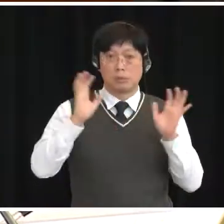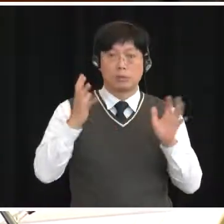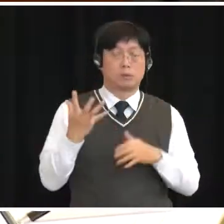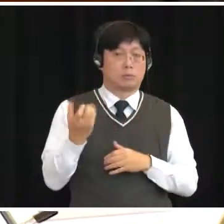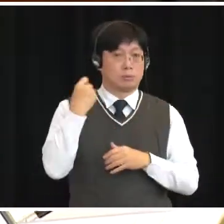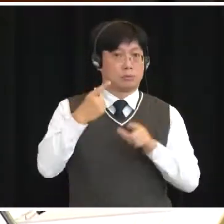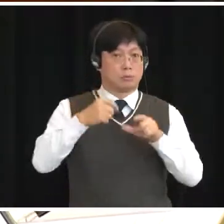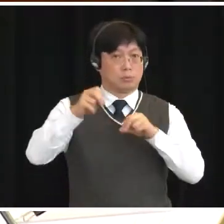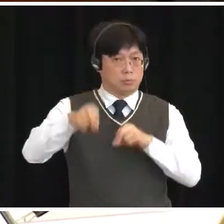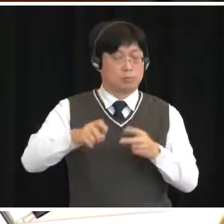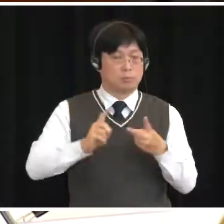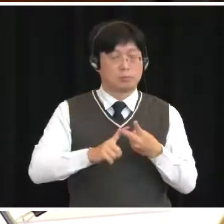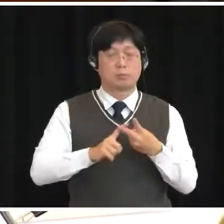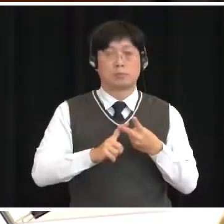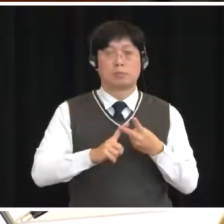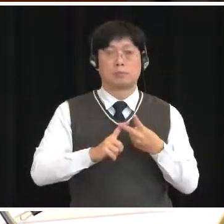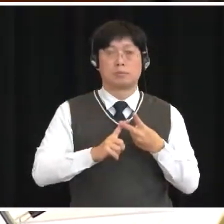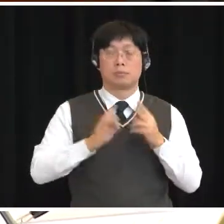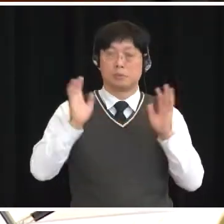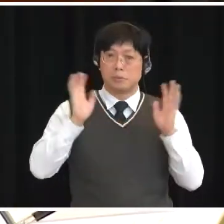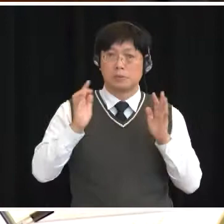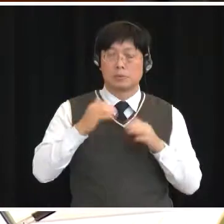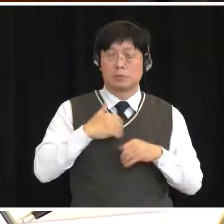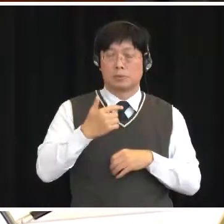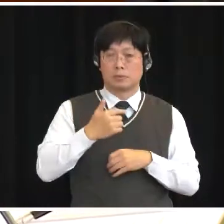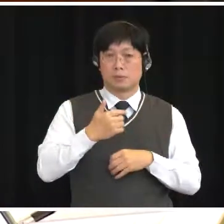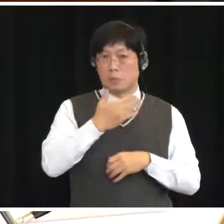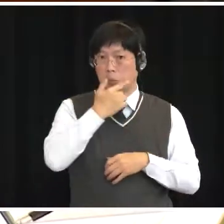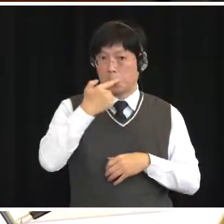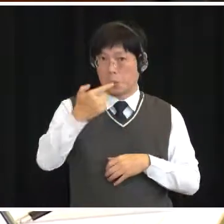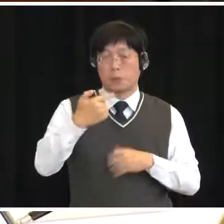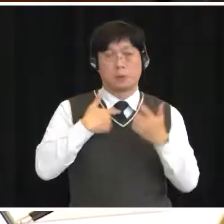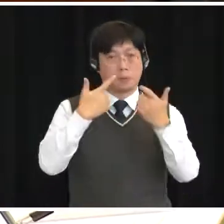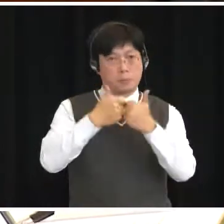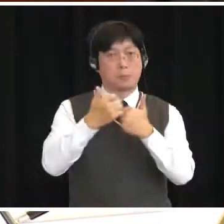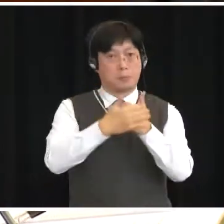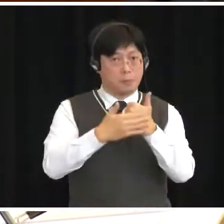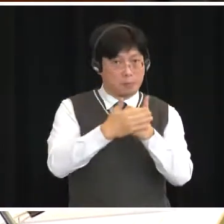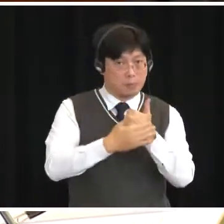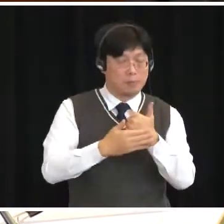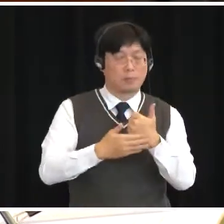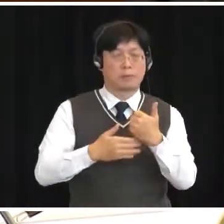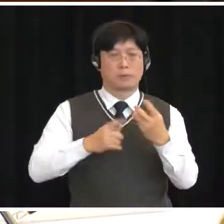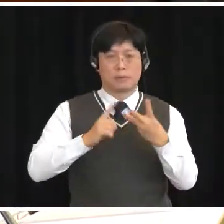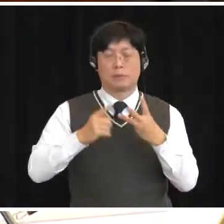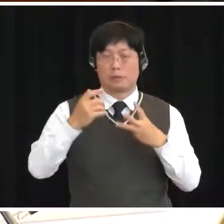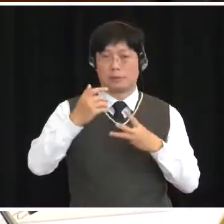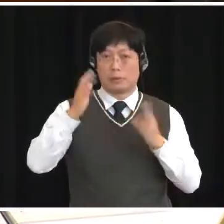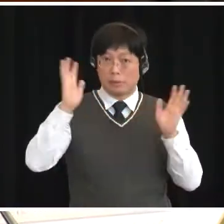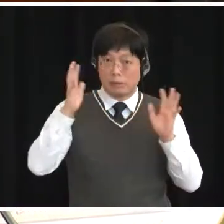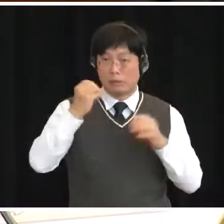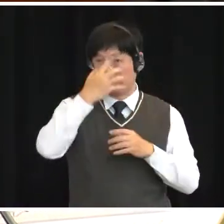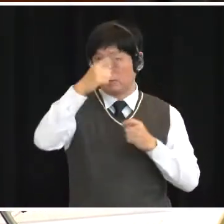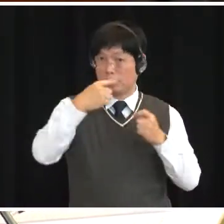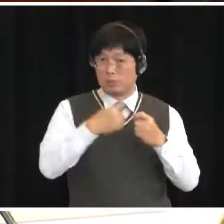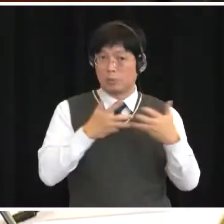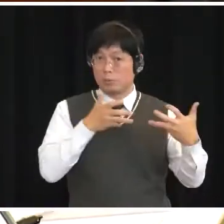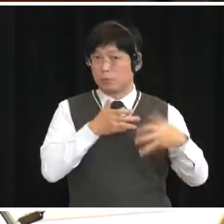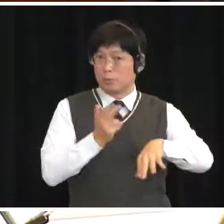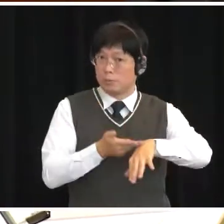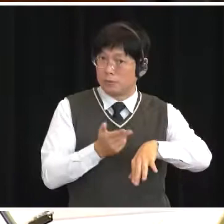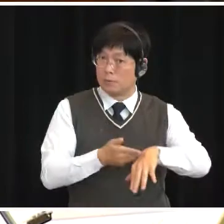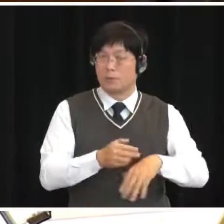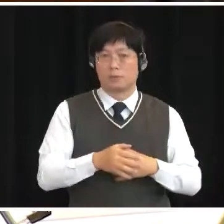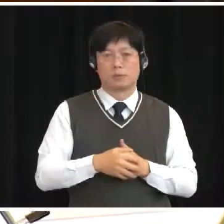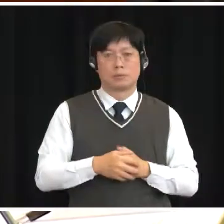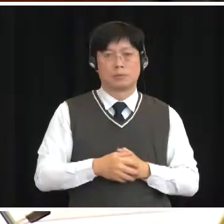we organize training on CRC, on BOIC, on the protection of the right of children, and